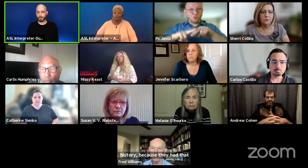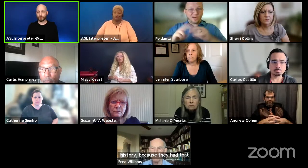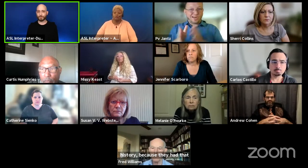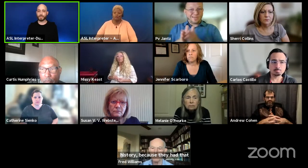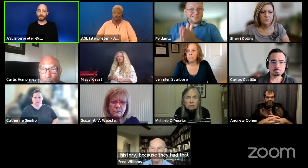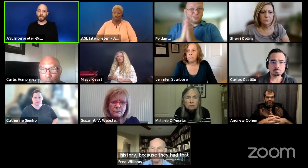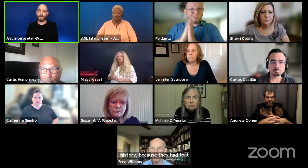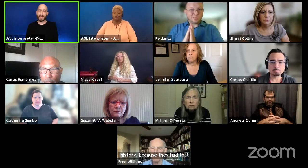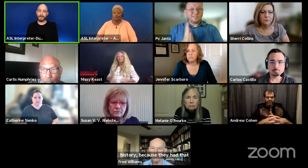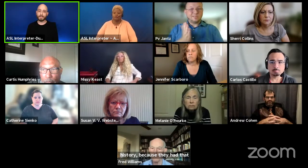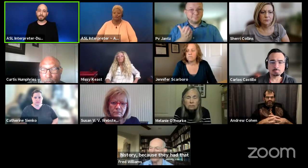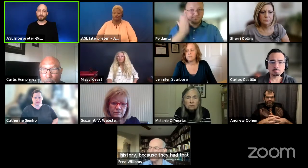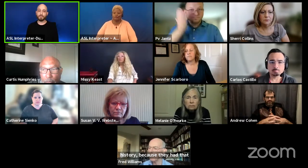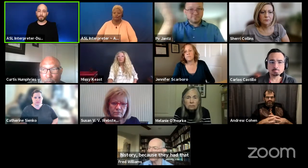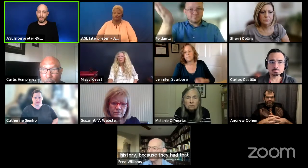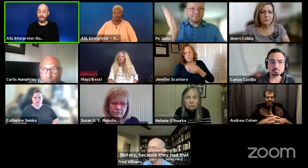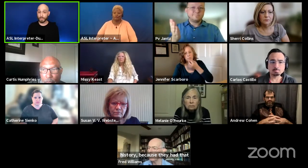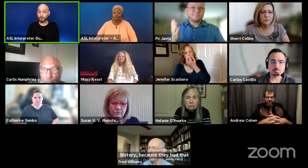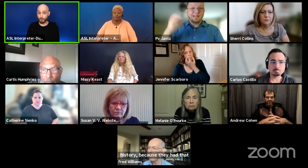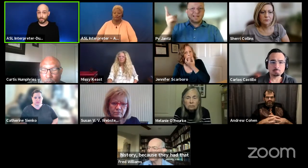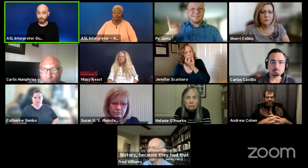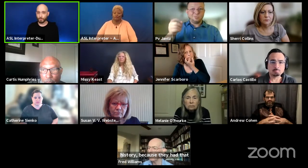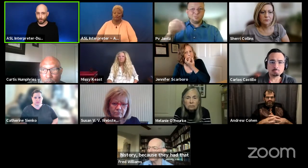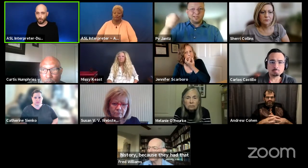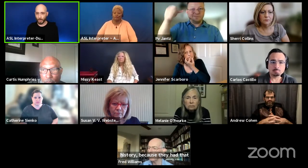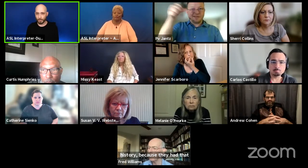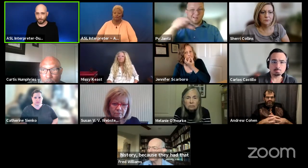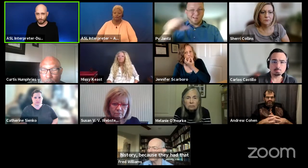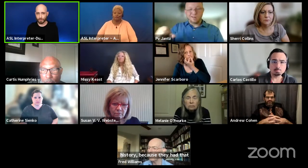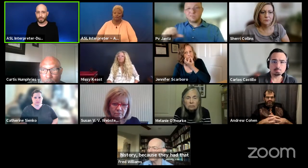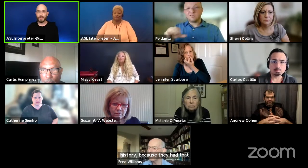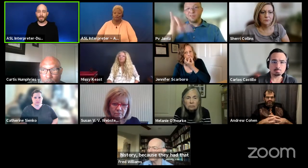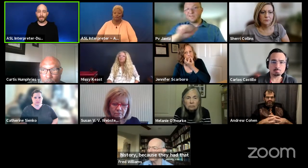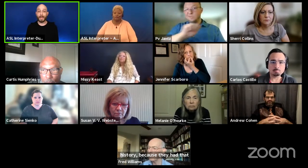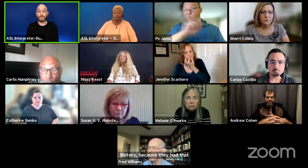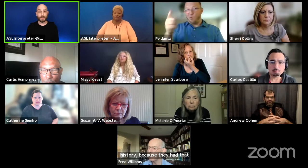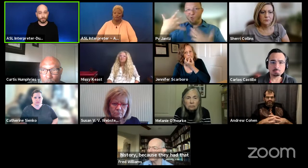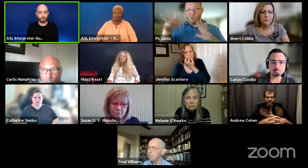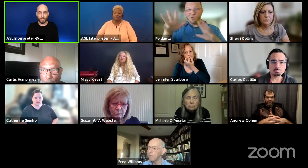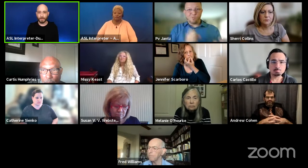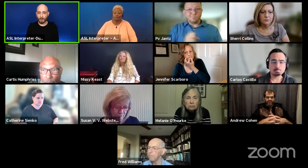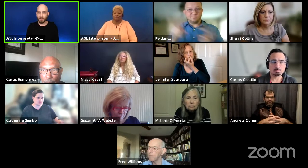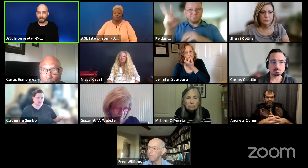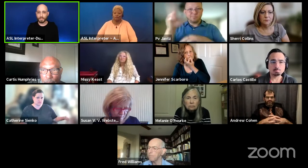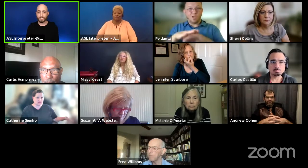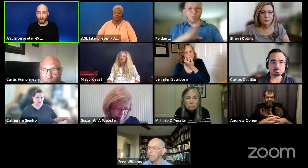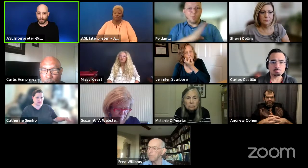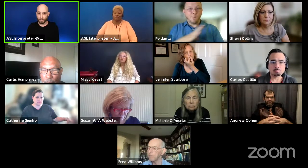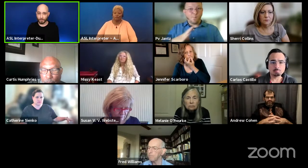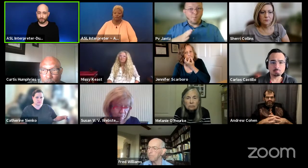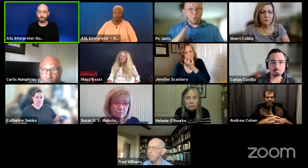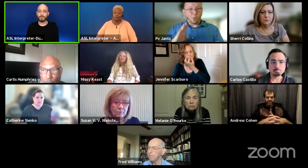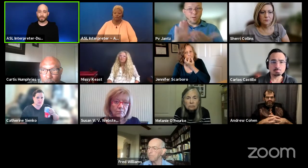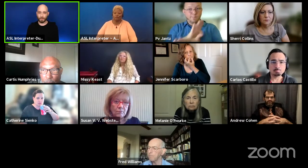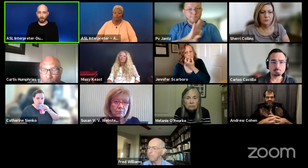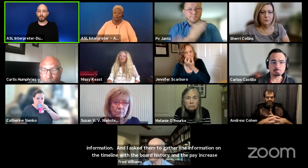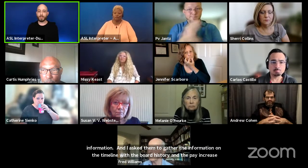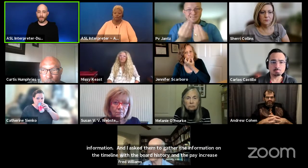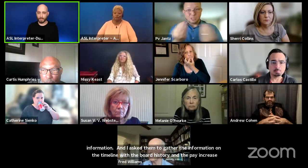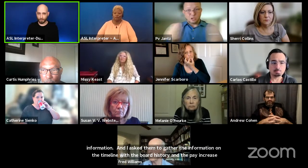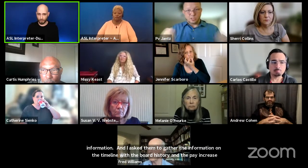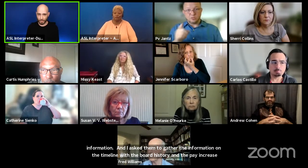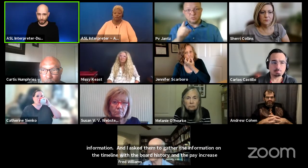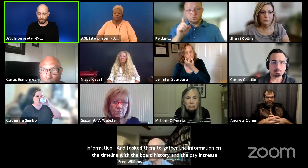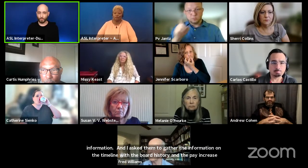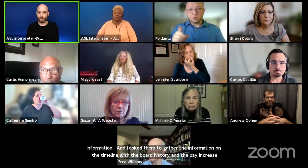board history and the pay increase requests and the history of the denials. All